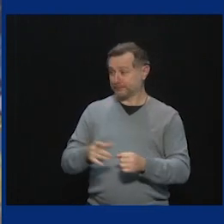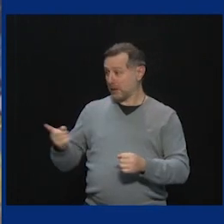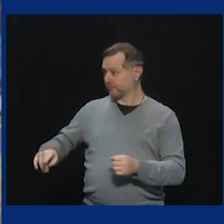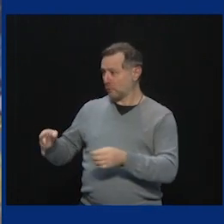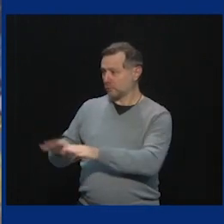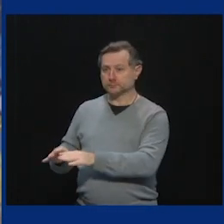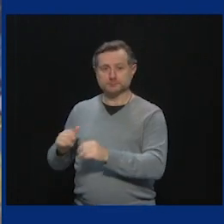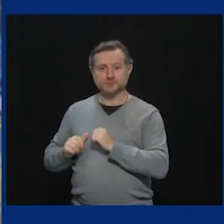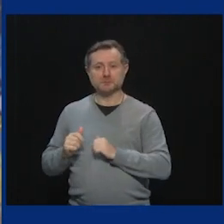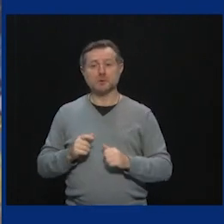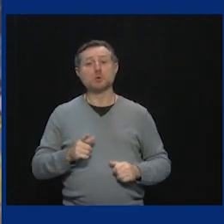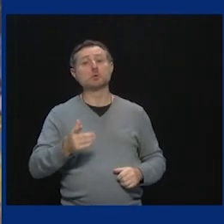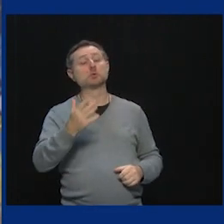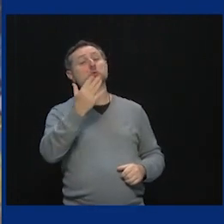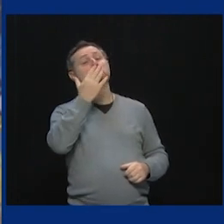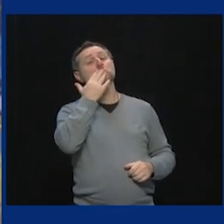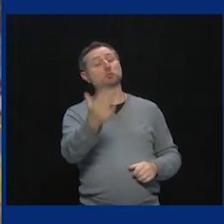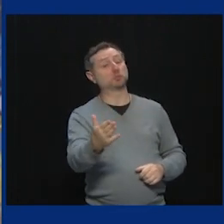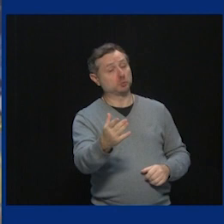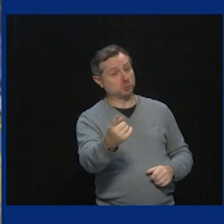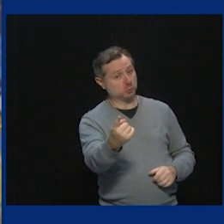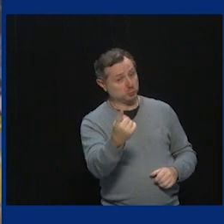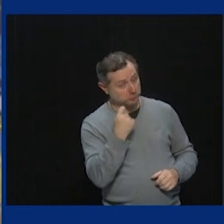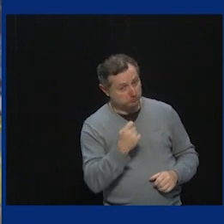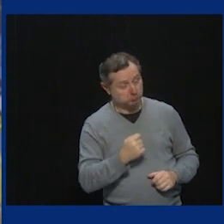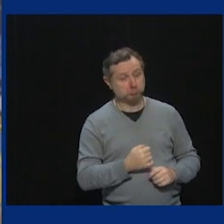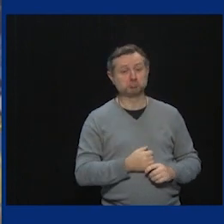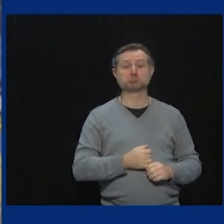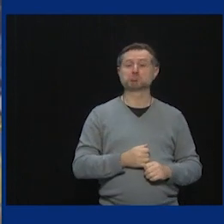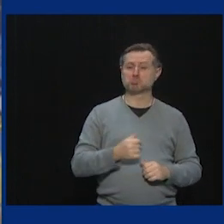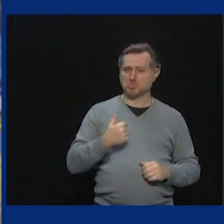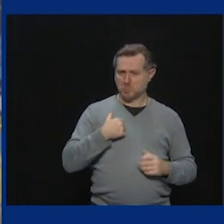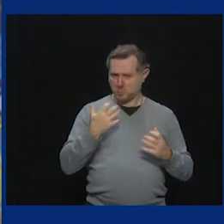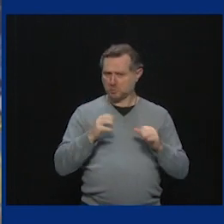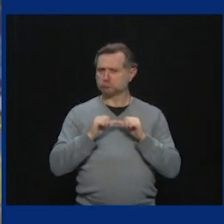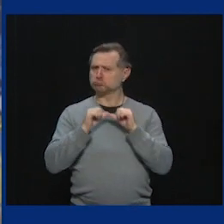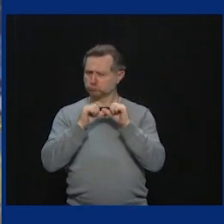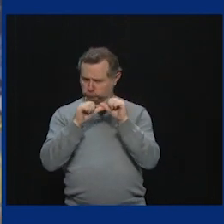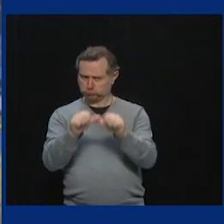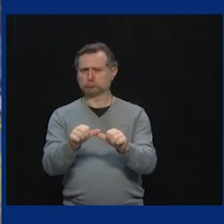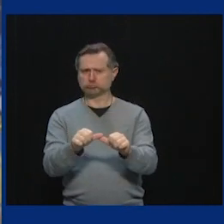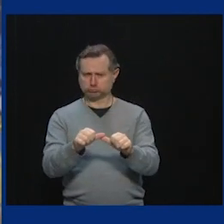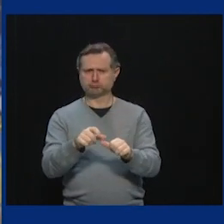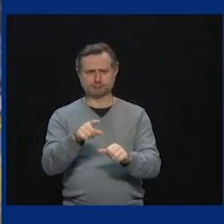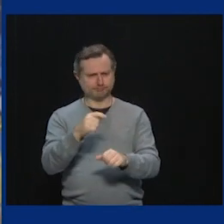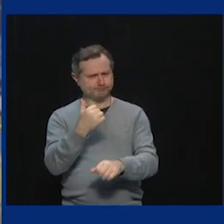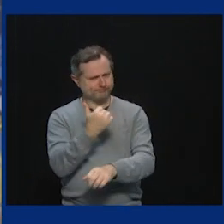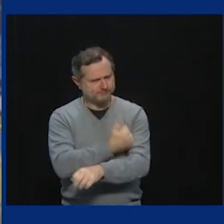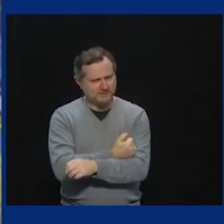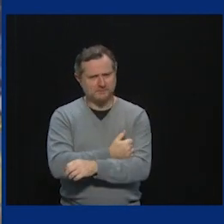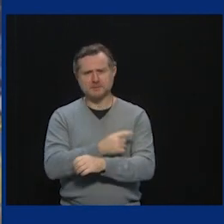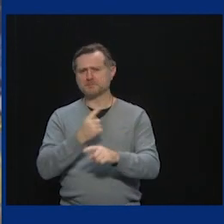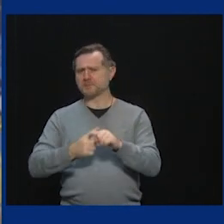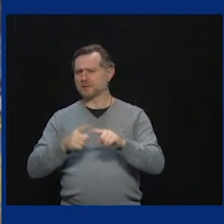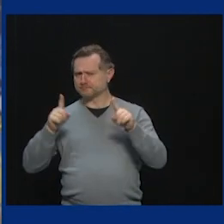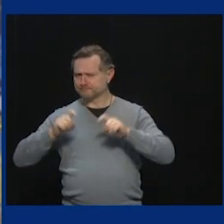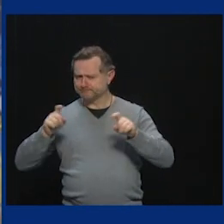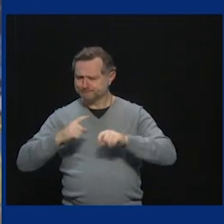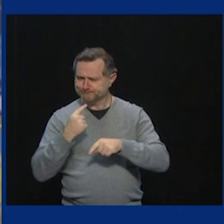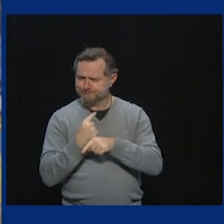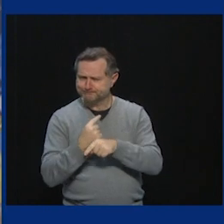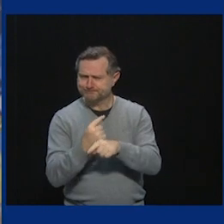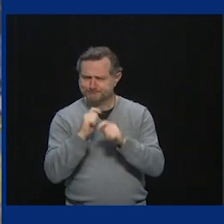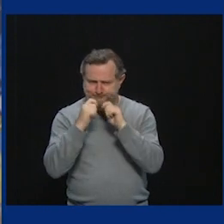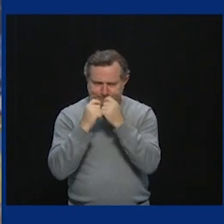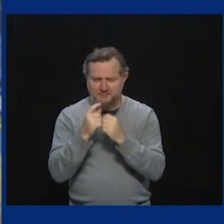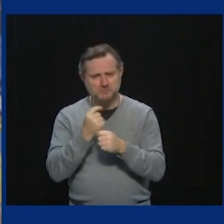you want to continue on the trajectory where people are vaccinated, tested regularly, and it's safe to come out. And that is